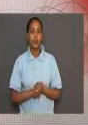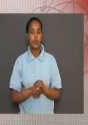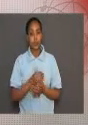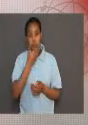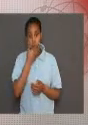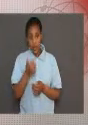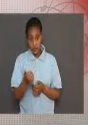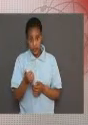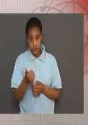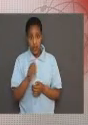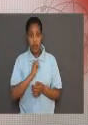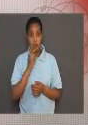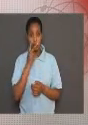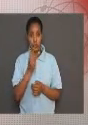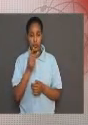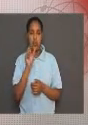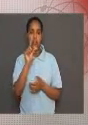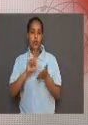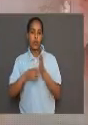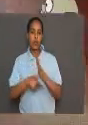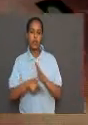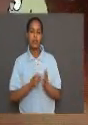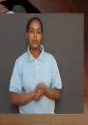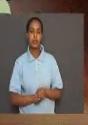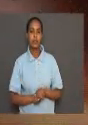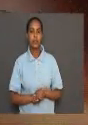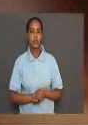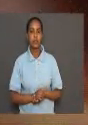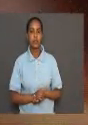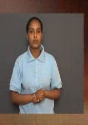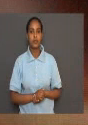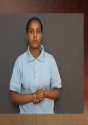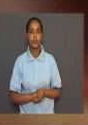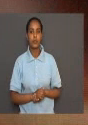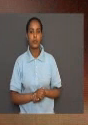best, and I will see you in a few minutes.